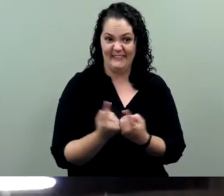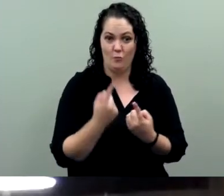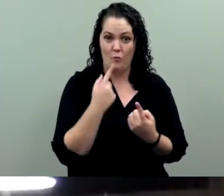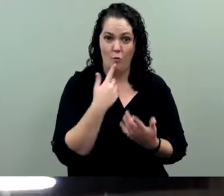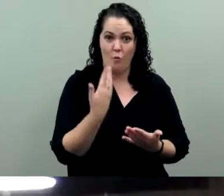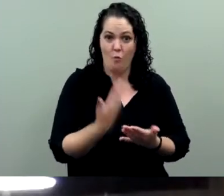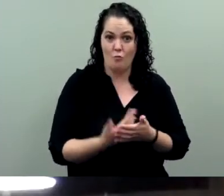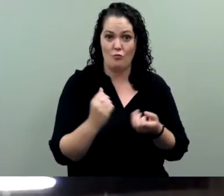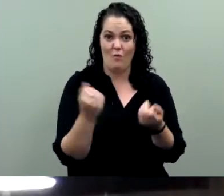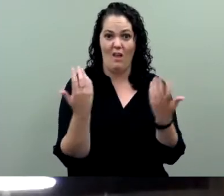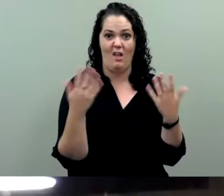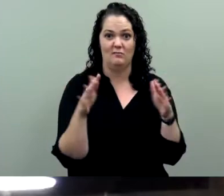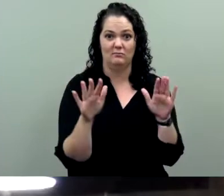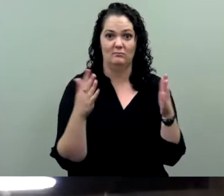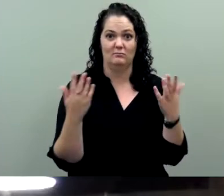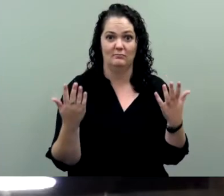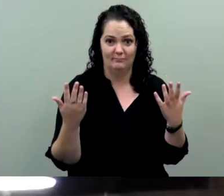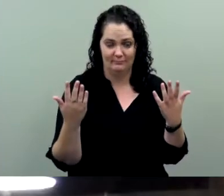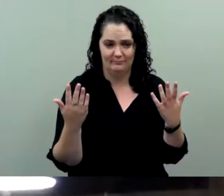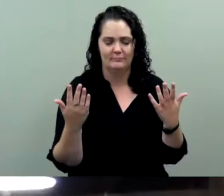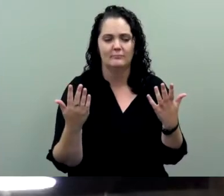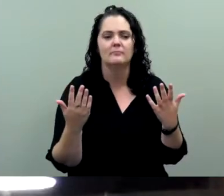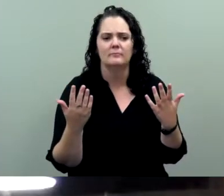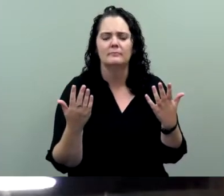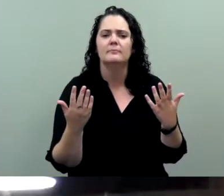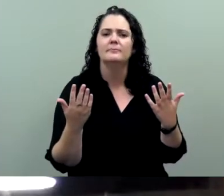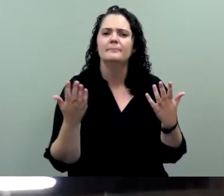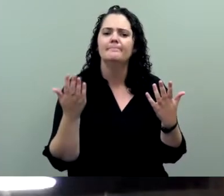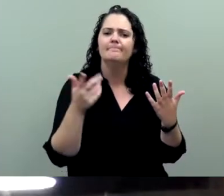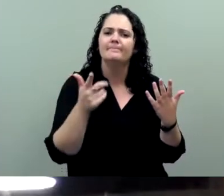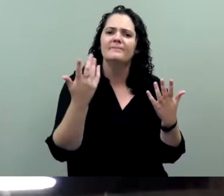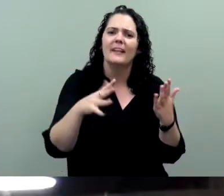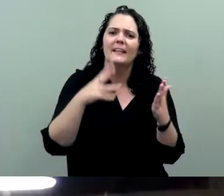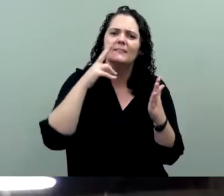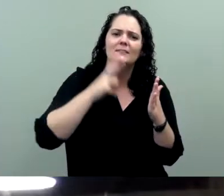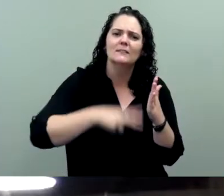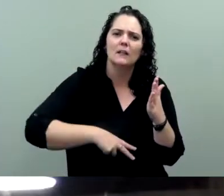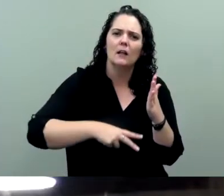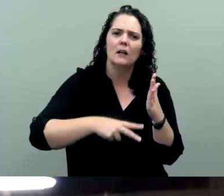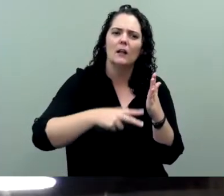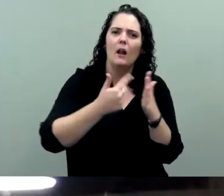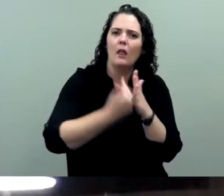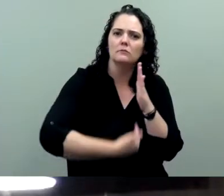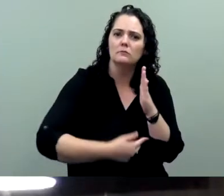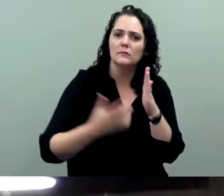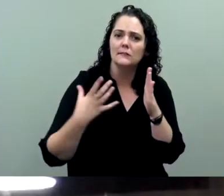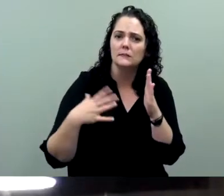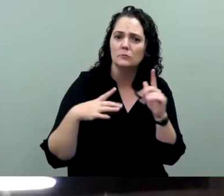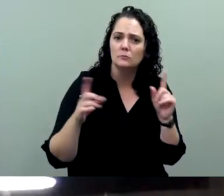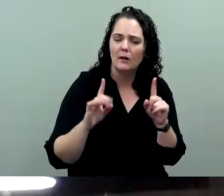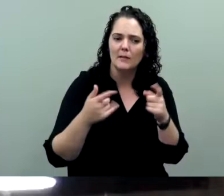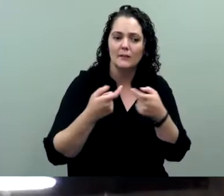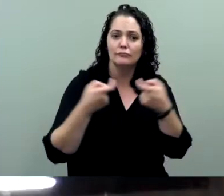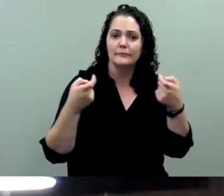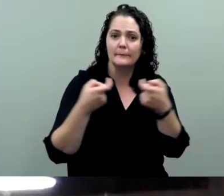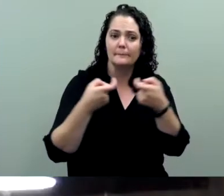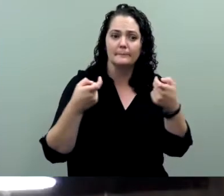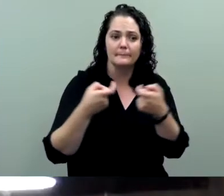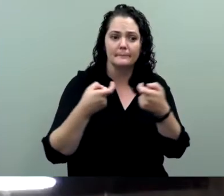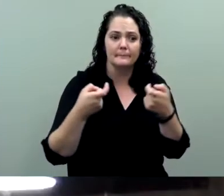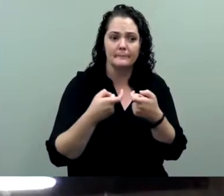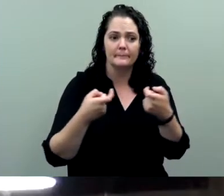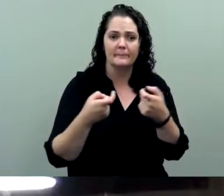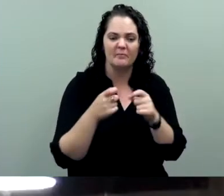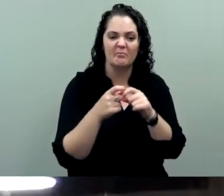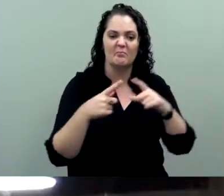should have, if you saw the supplies that we listed for you, best thing to have are some rubber bands. If you've got a stack of